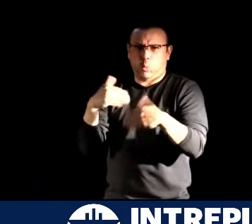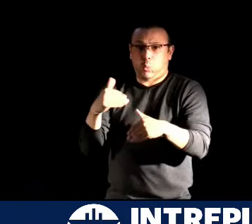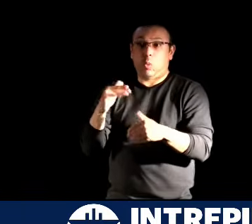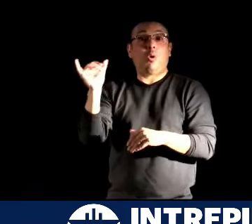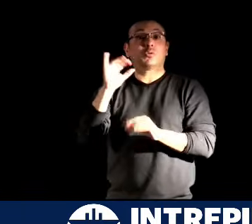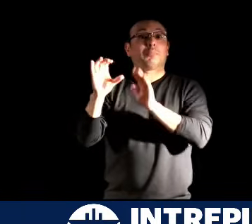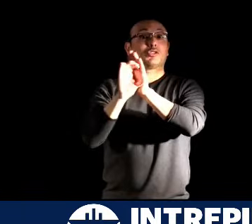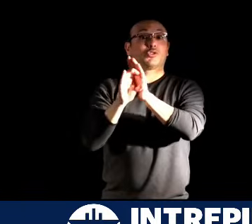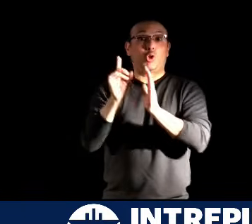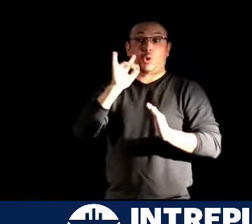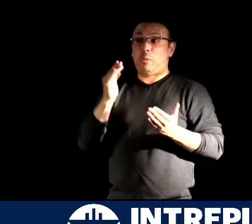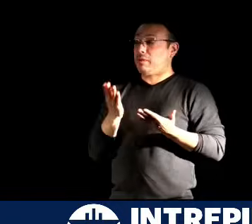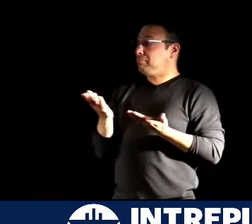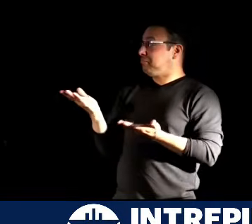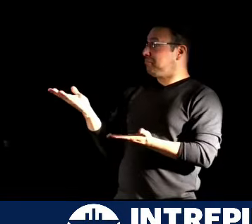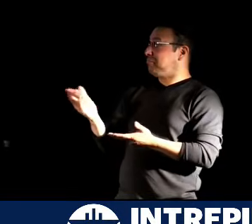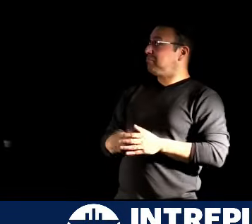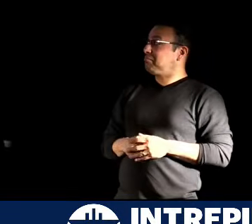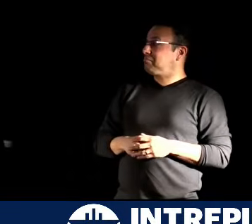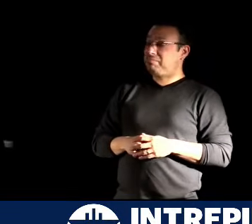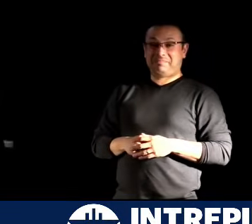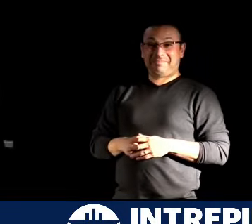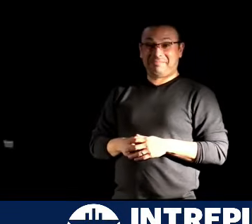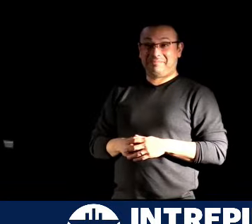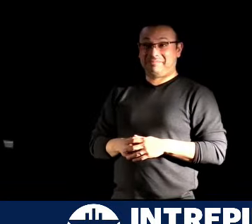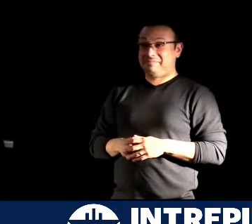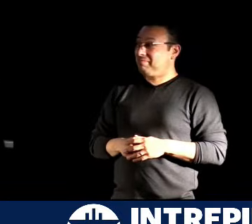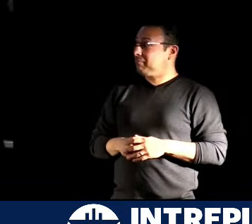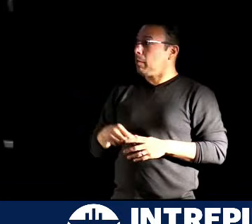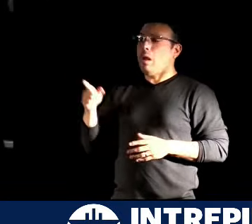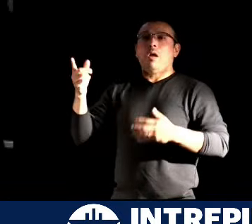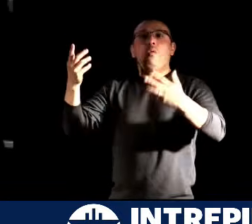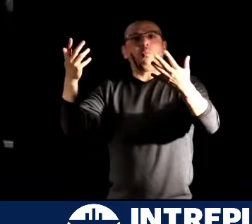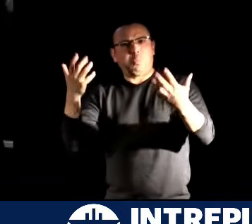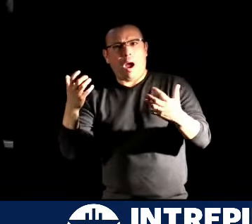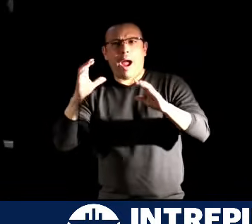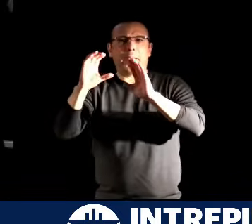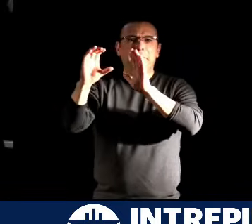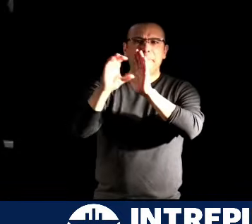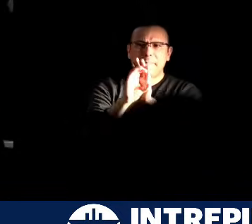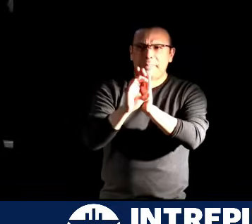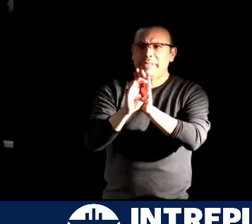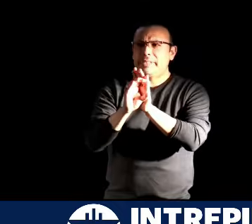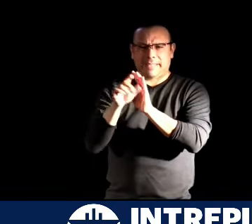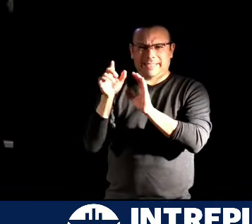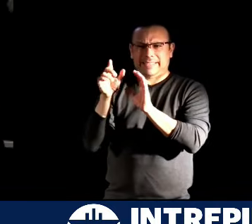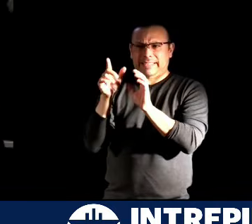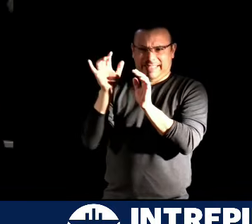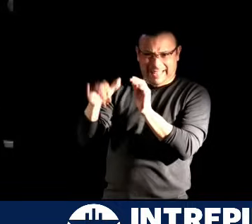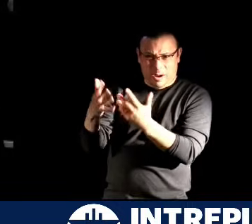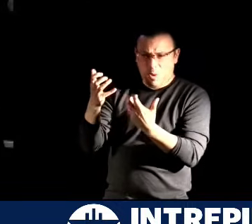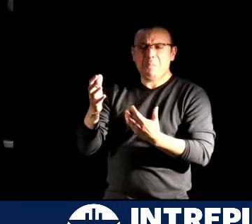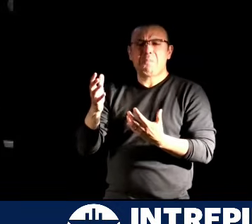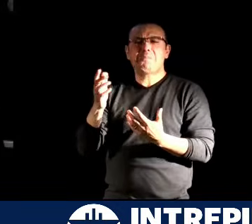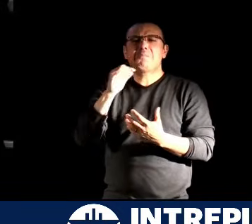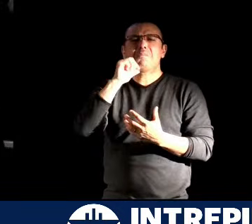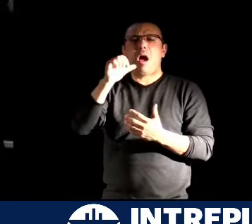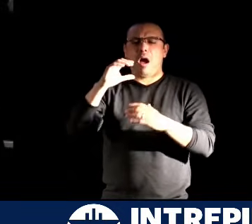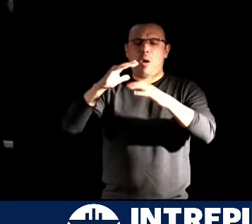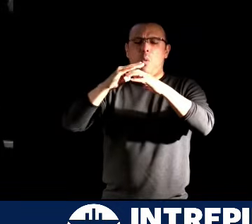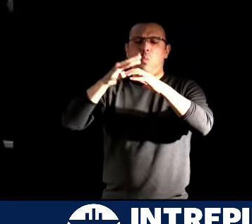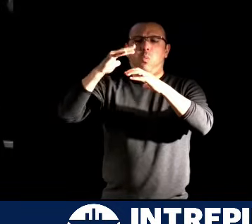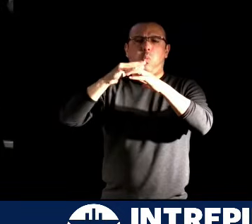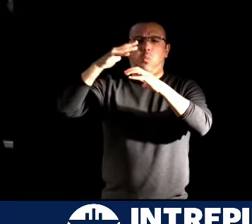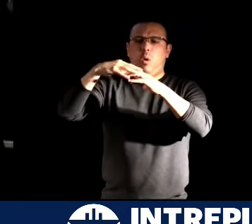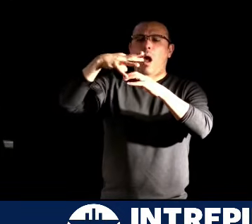ones. And these images are not what we are looking for. These are not the corona, these are not the solar wind, these are not